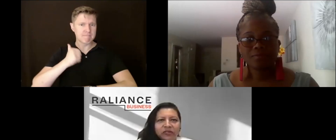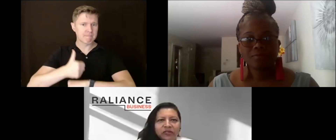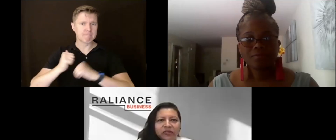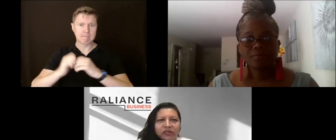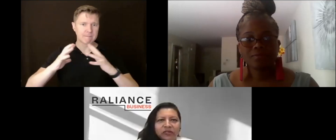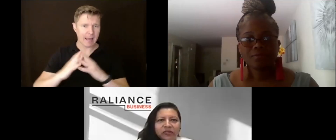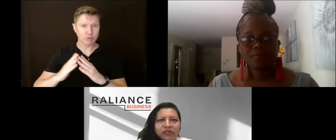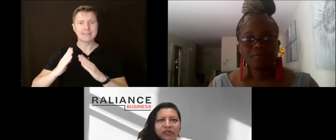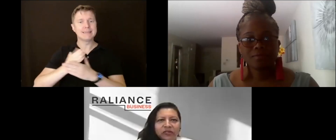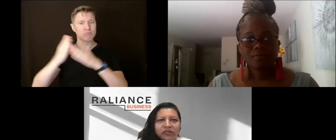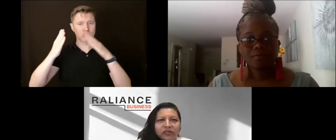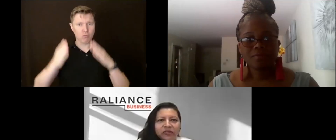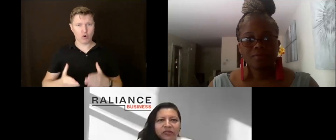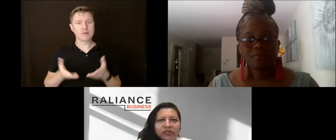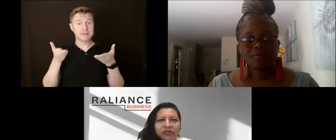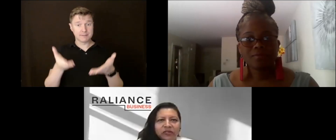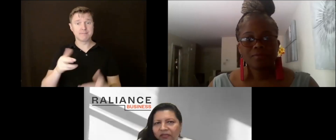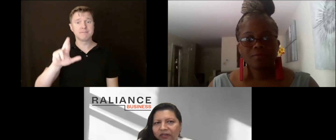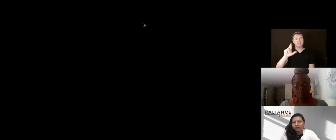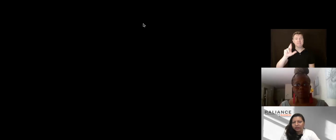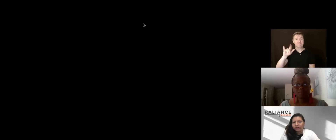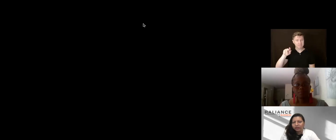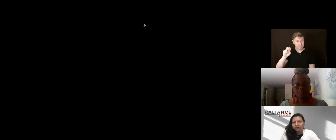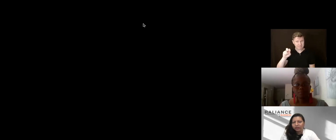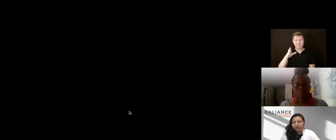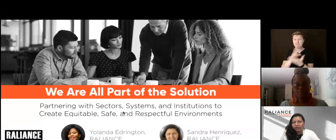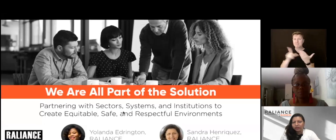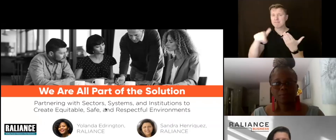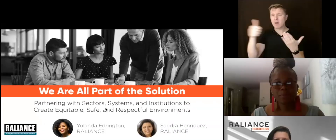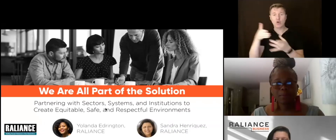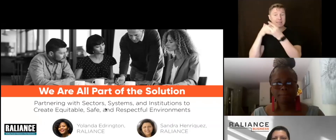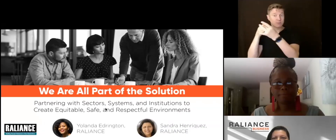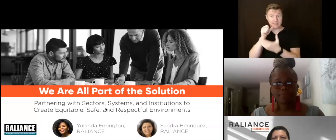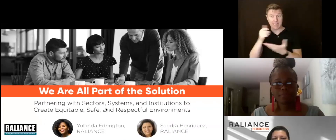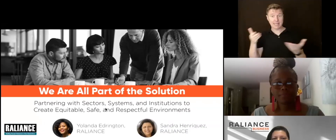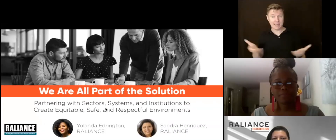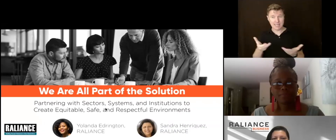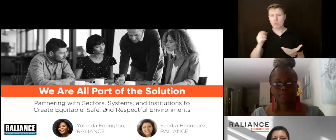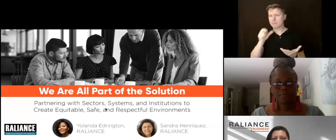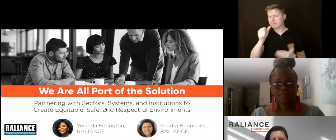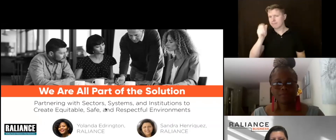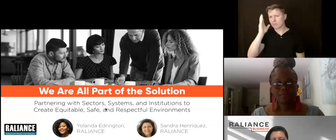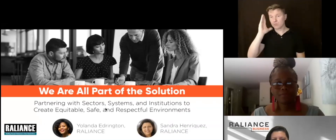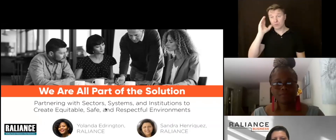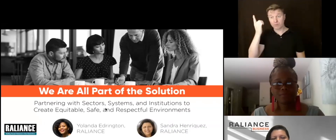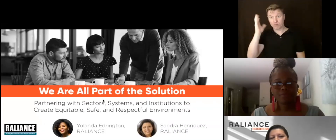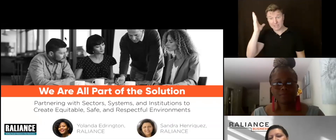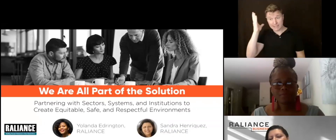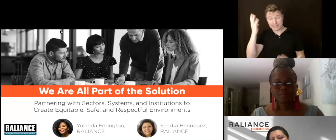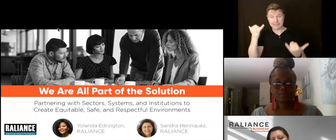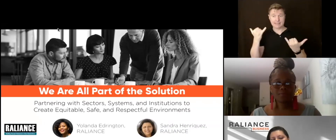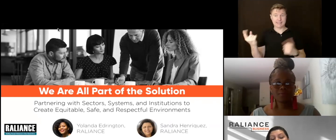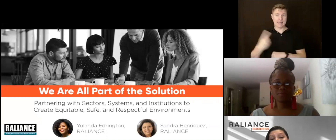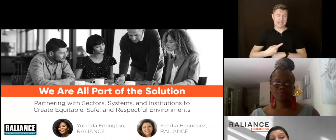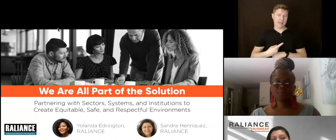of Reliance, and some of the other leadership that's not with us or presenting with us today in terms of some of